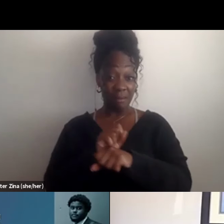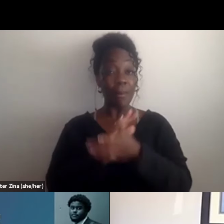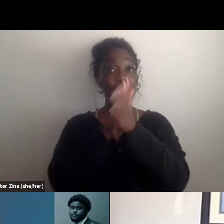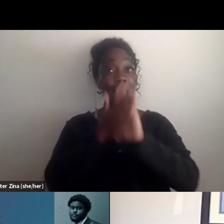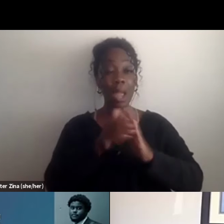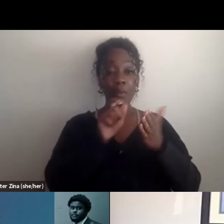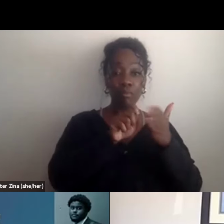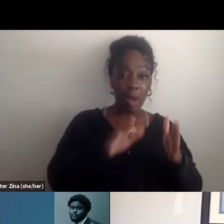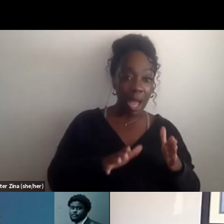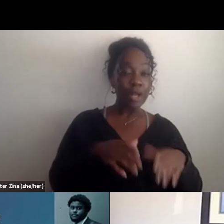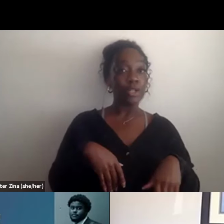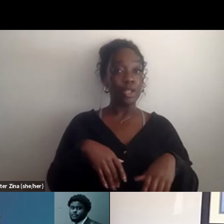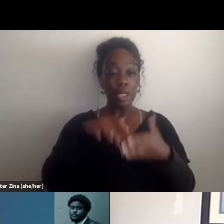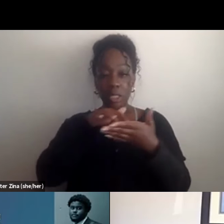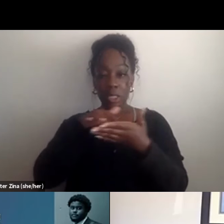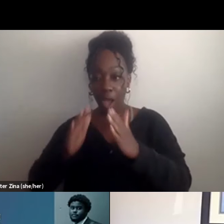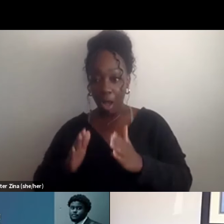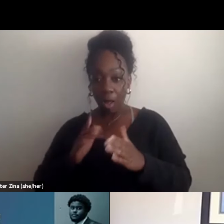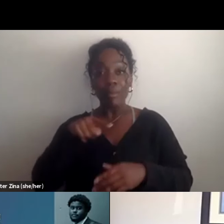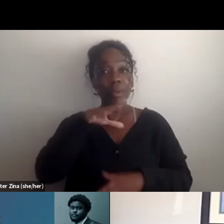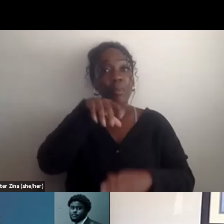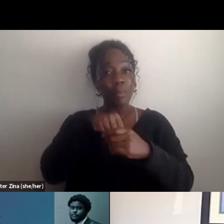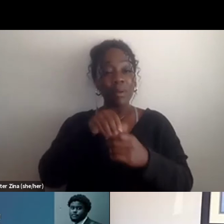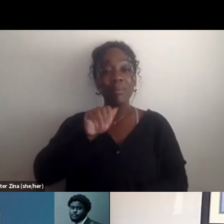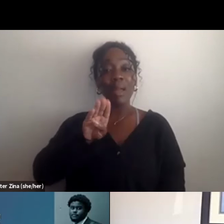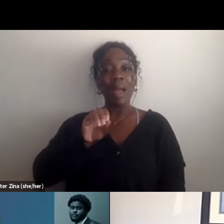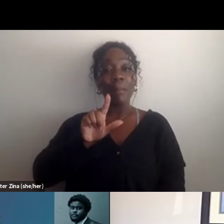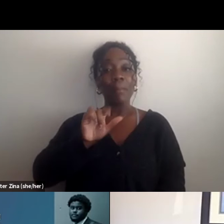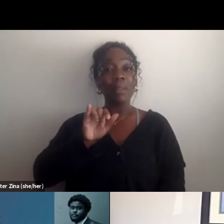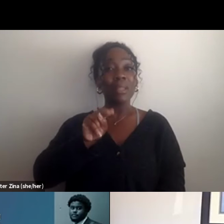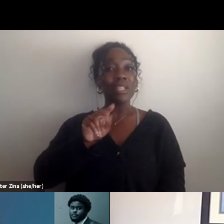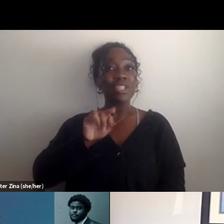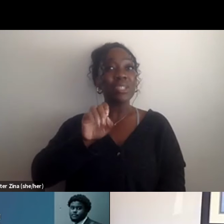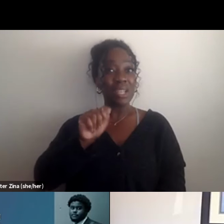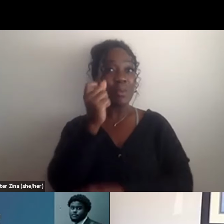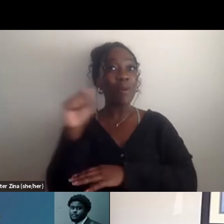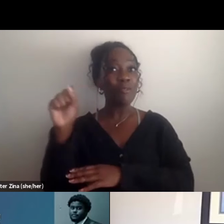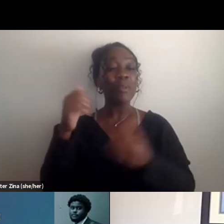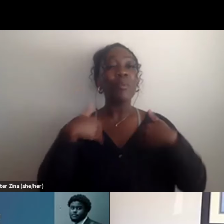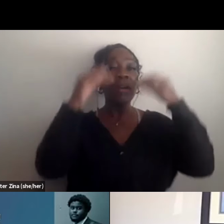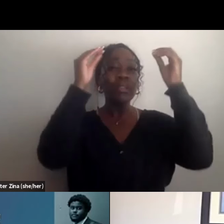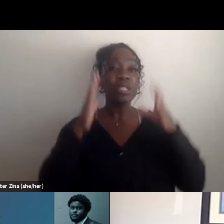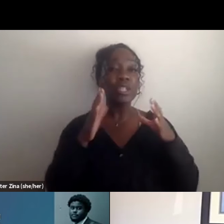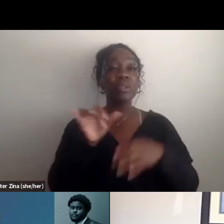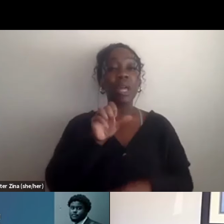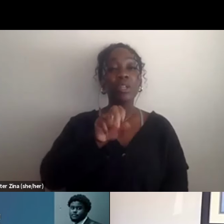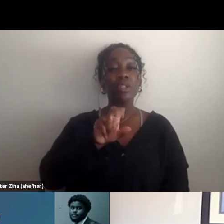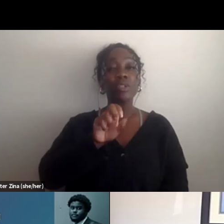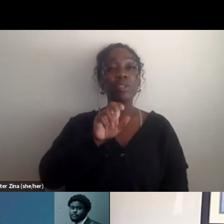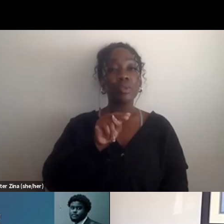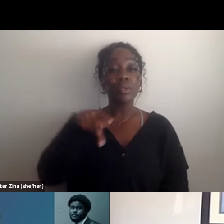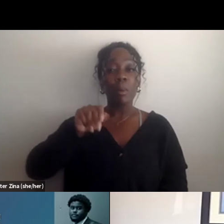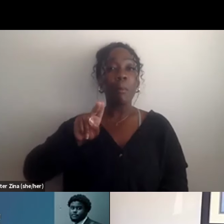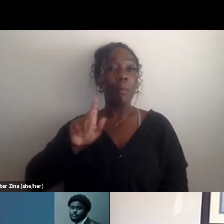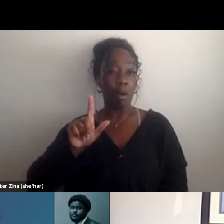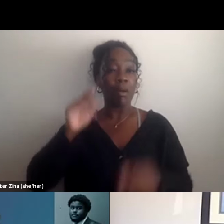scholars, were a part of the abolitionist movement. We also have teachers like Susan Paul, who was a teacher in Boston, right? Who wrote the first